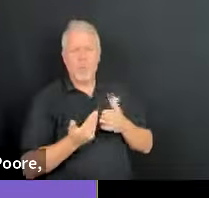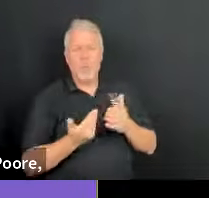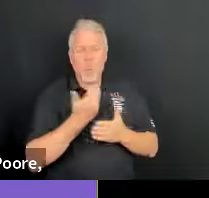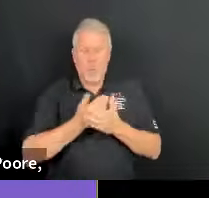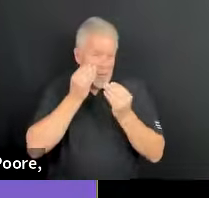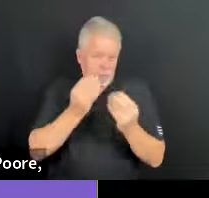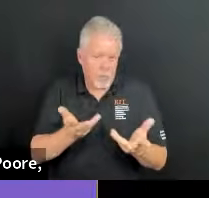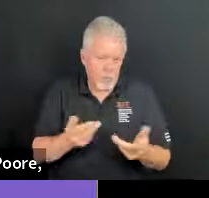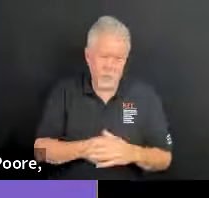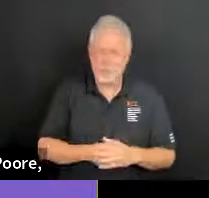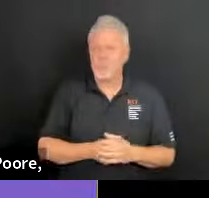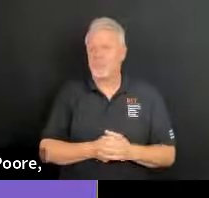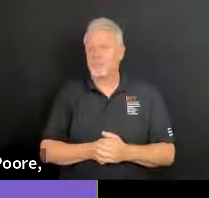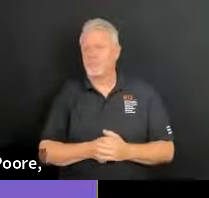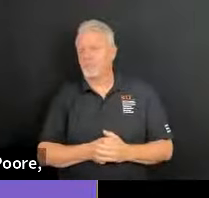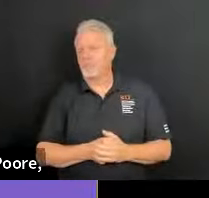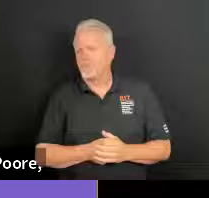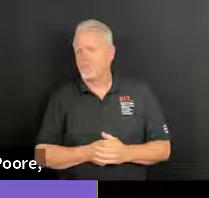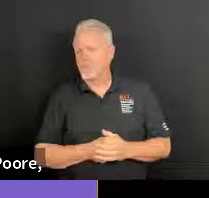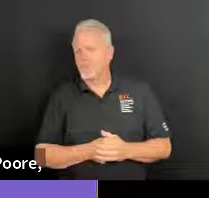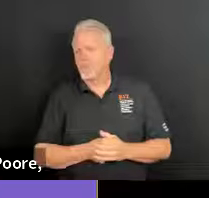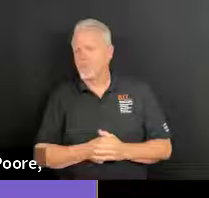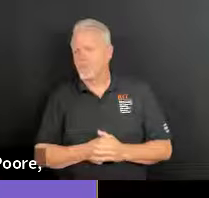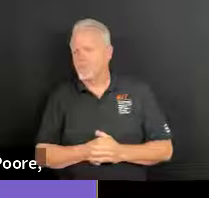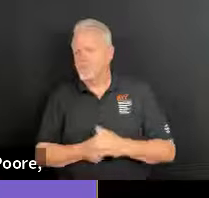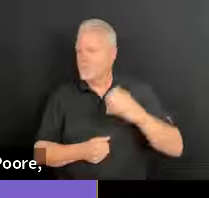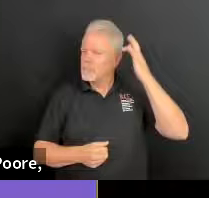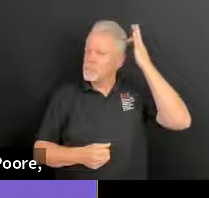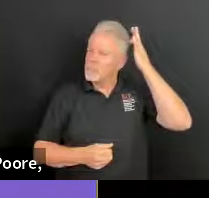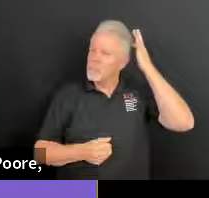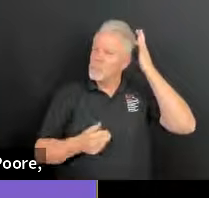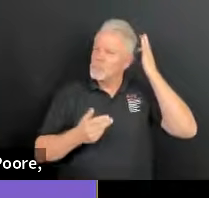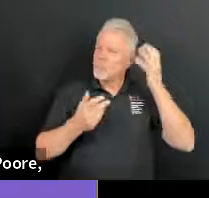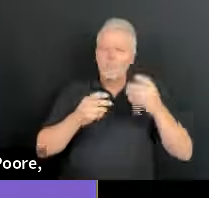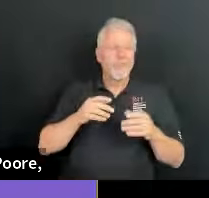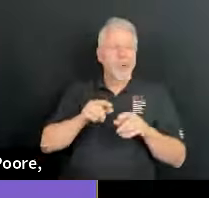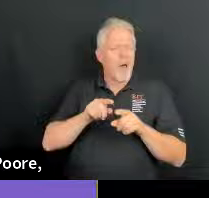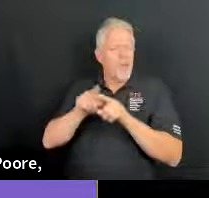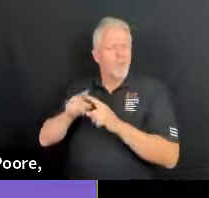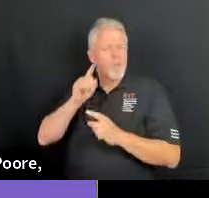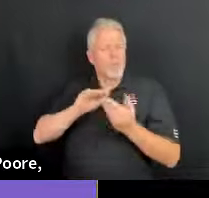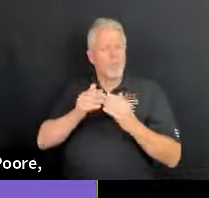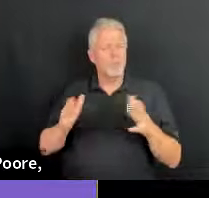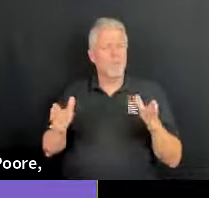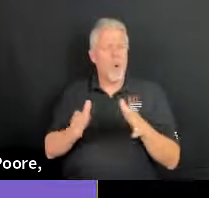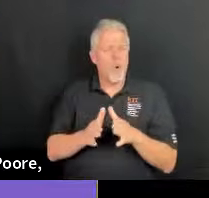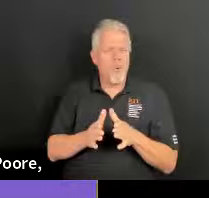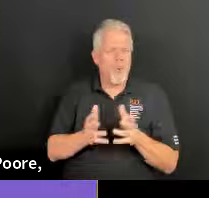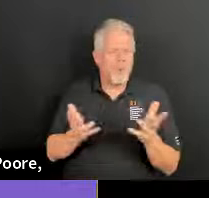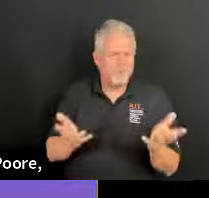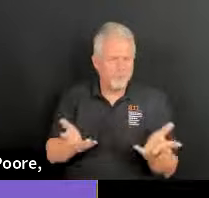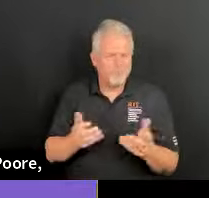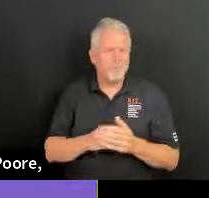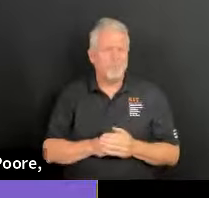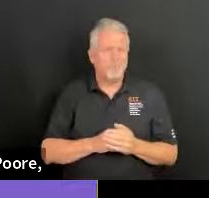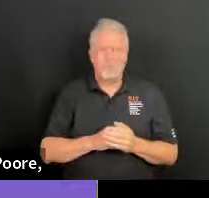to really open up their minds, to make sure to see that there is a problem out there, that there is a cause for